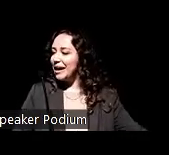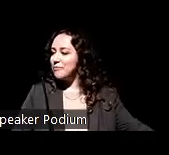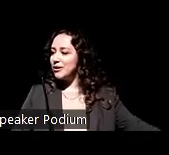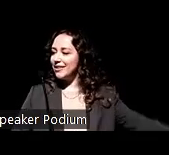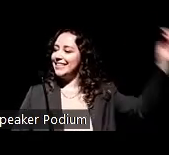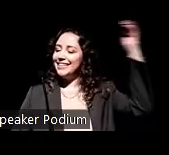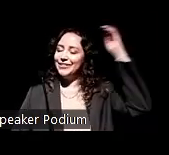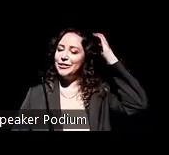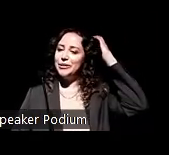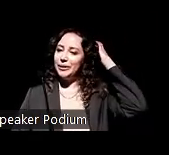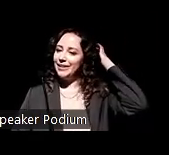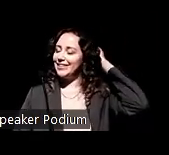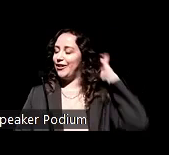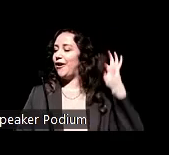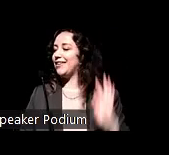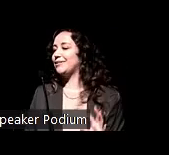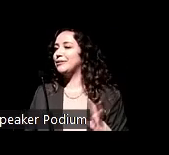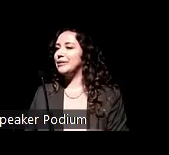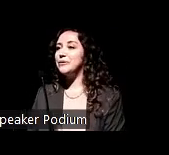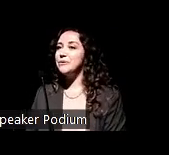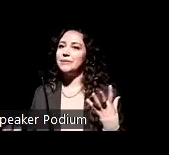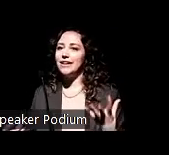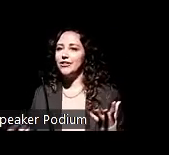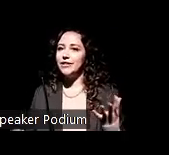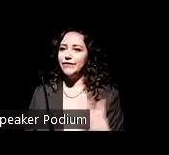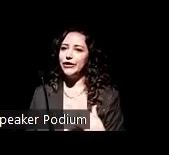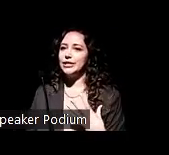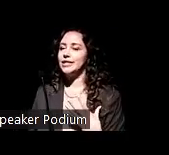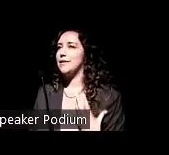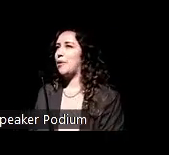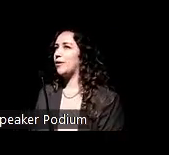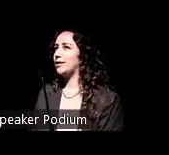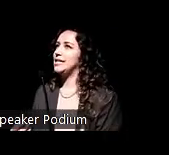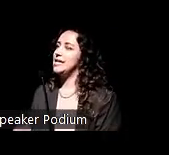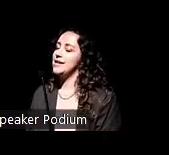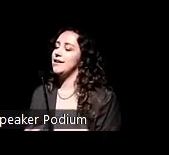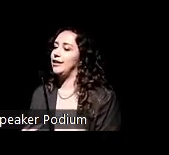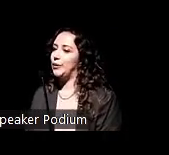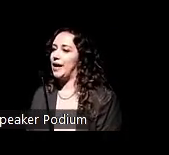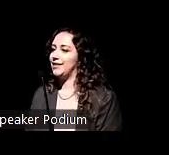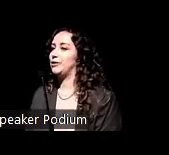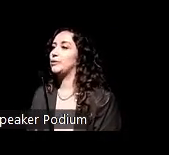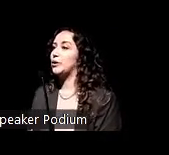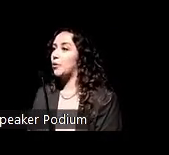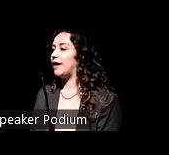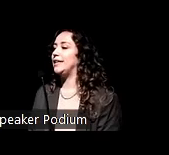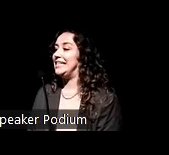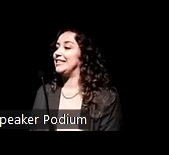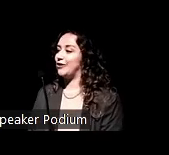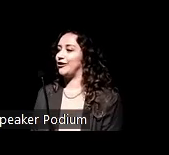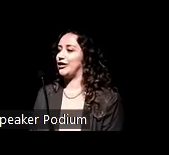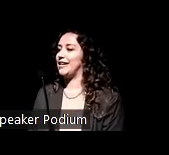Looking at Portland deconstruction of buildings law, this one's really cool. It was actually the first policy in the US which was